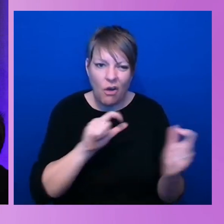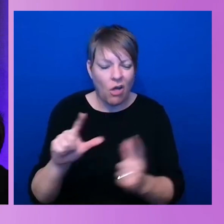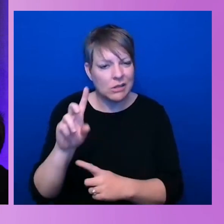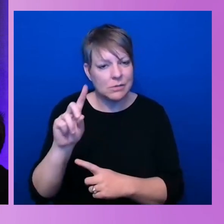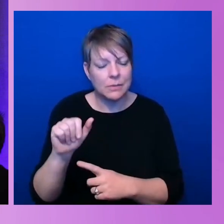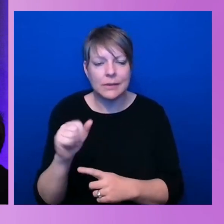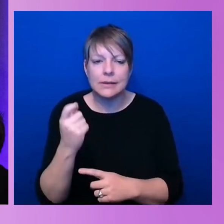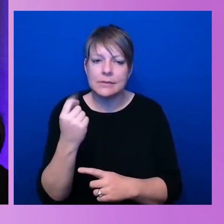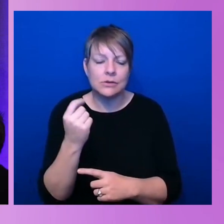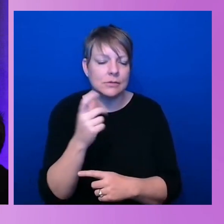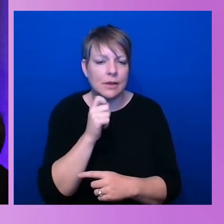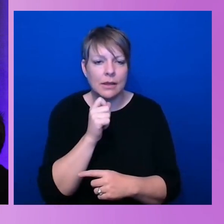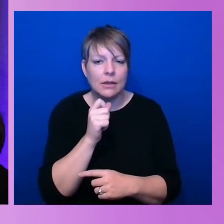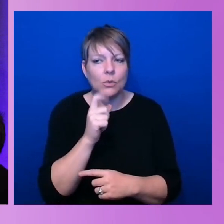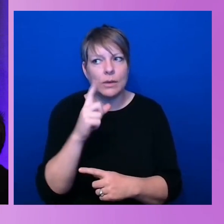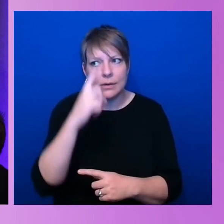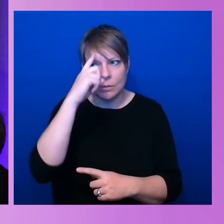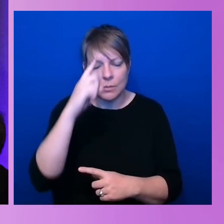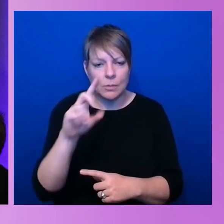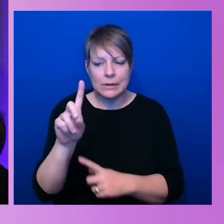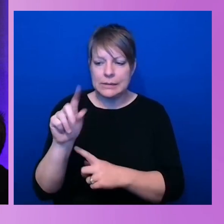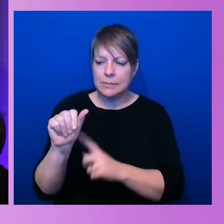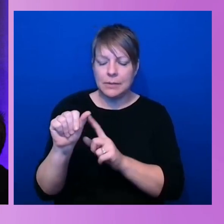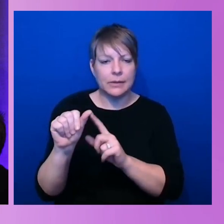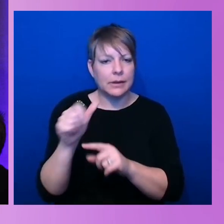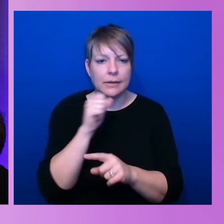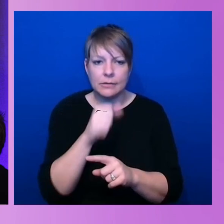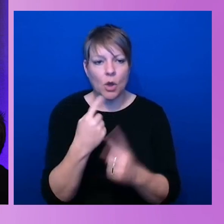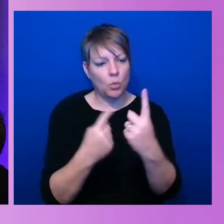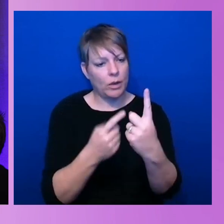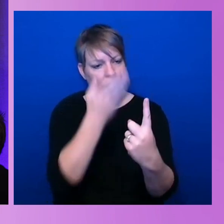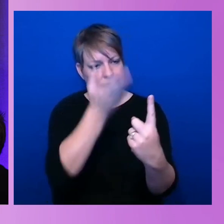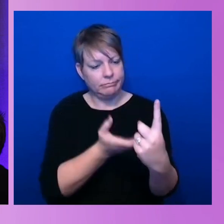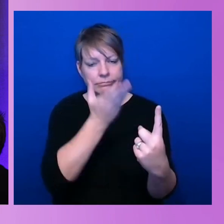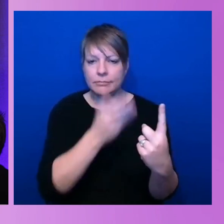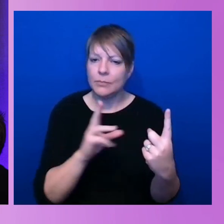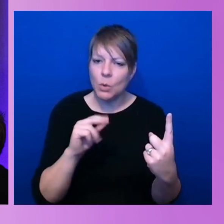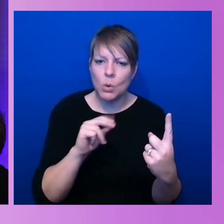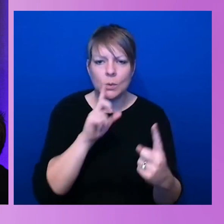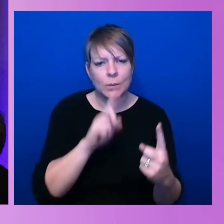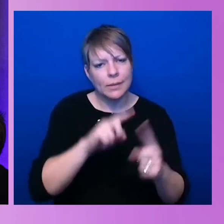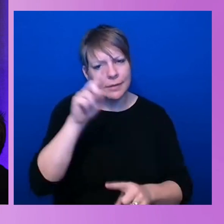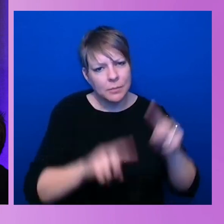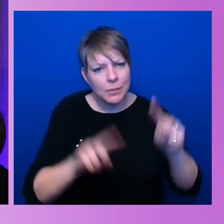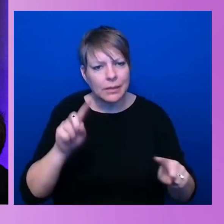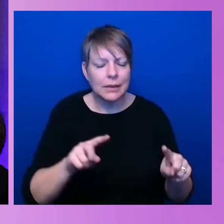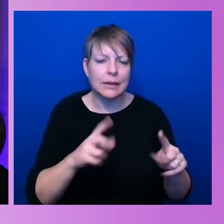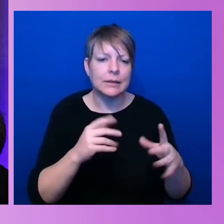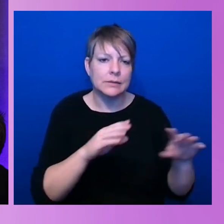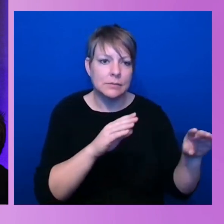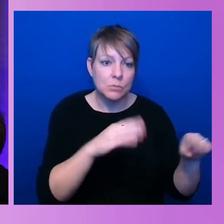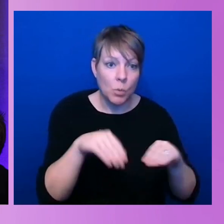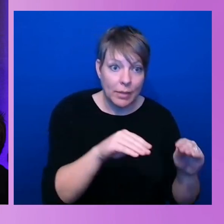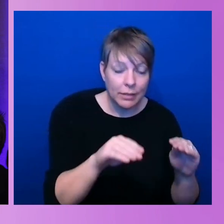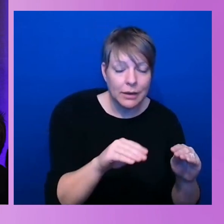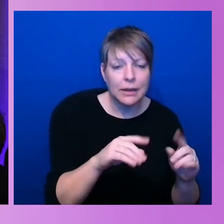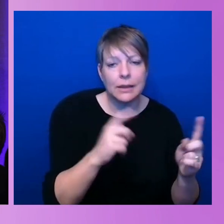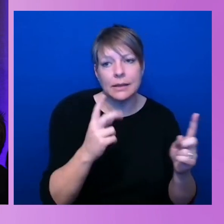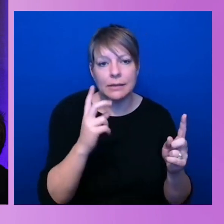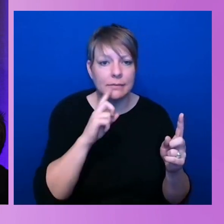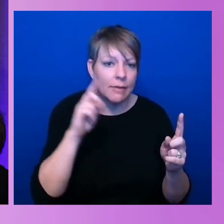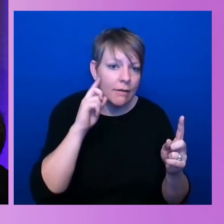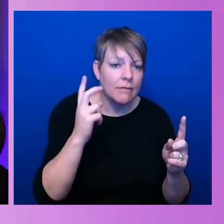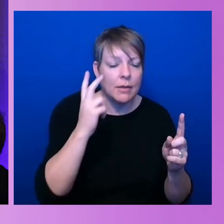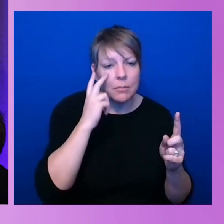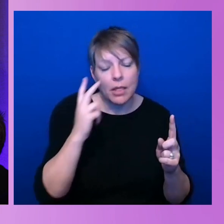remember that disability doesn't come in one shape or form. There's mobility, deaf, blind, complex disabilities,